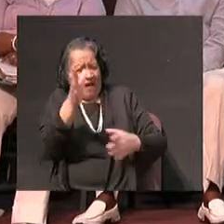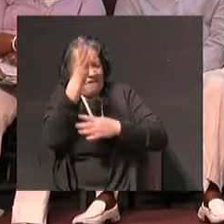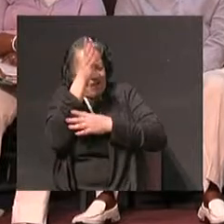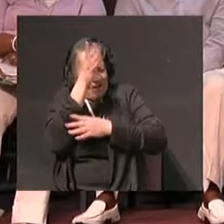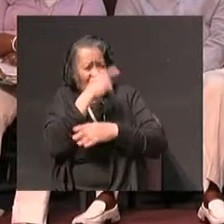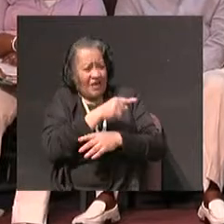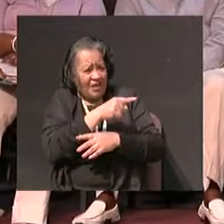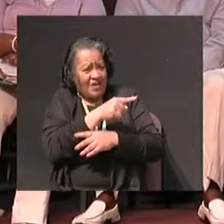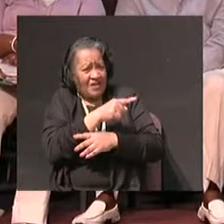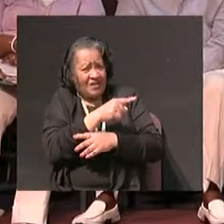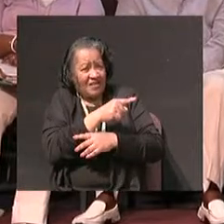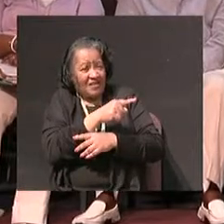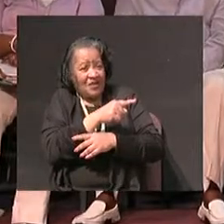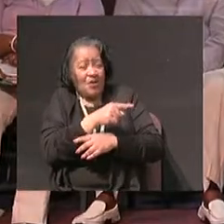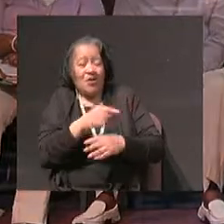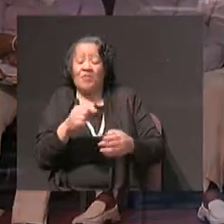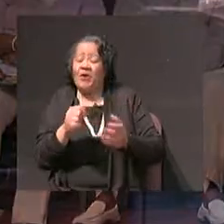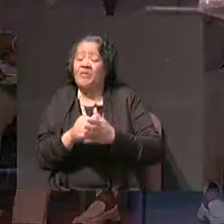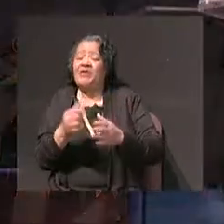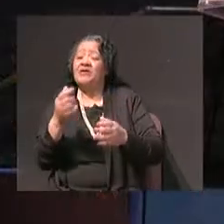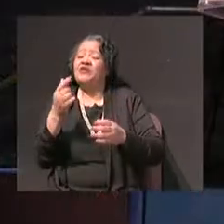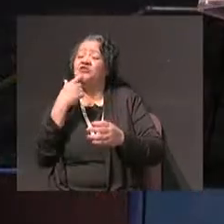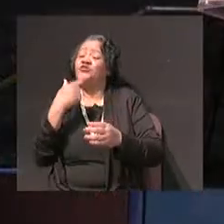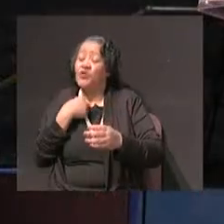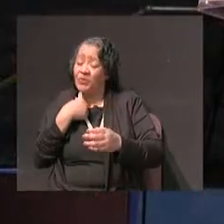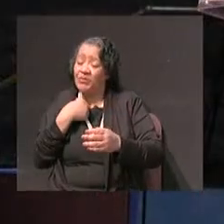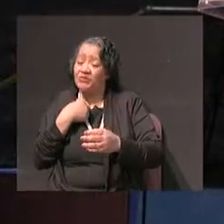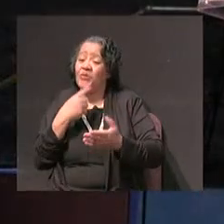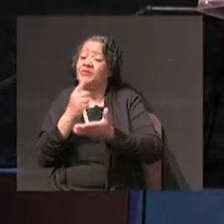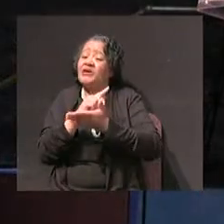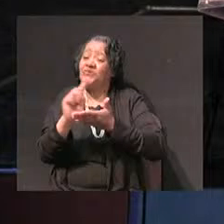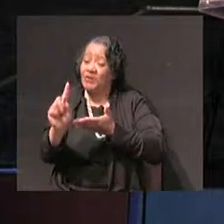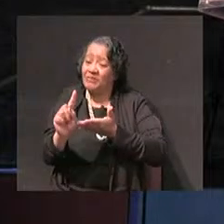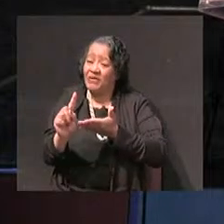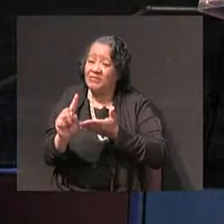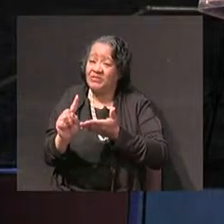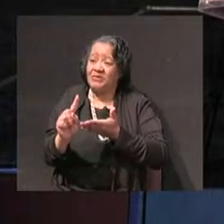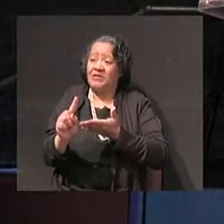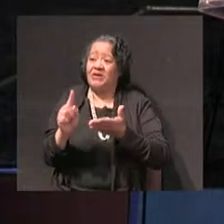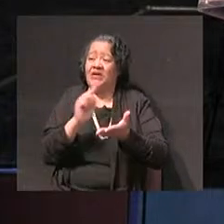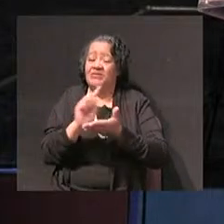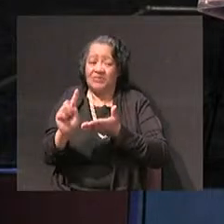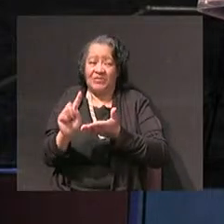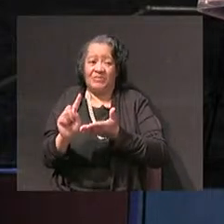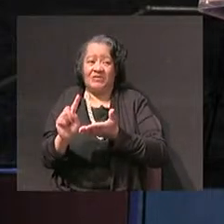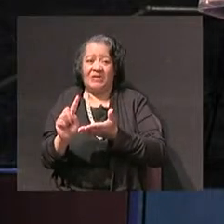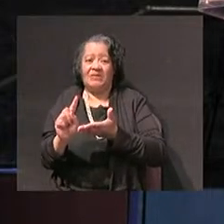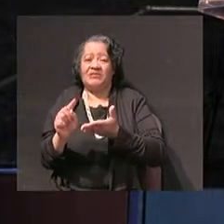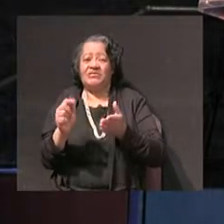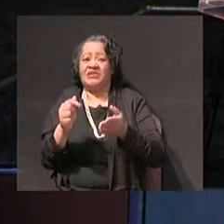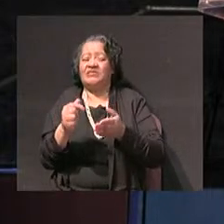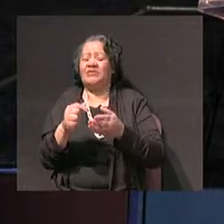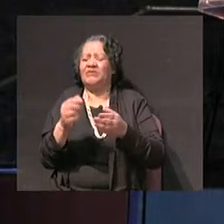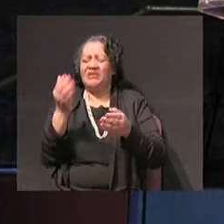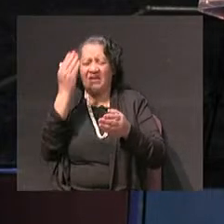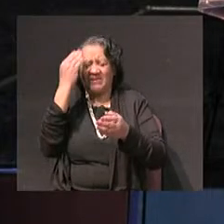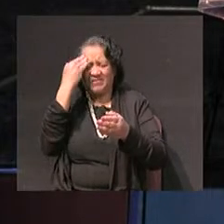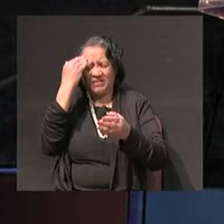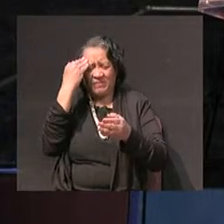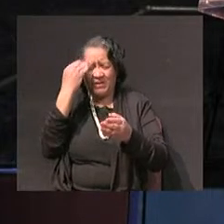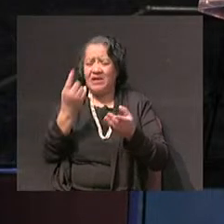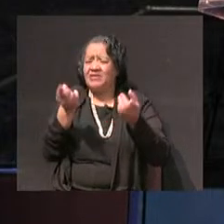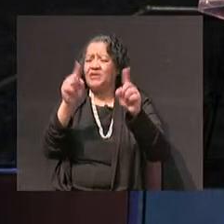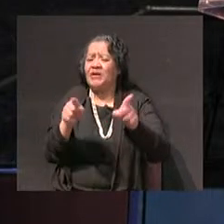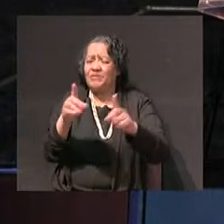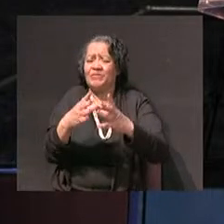But she never knows it. But she told me this week, she said, because I was sharing with the thoughts of the sermon, and she says, you know what, that happens to me a